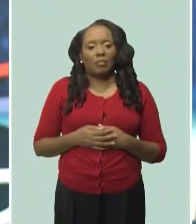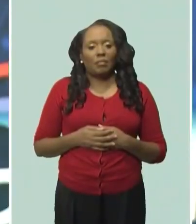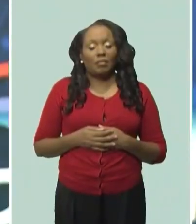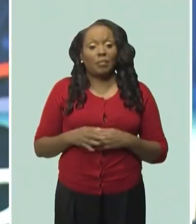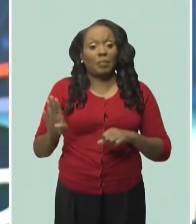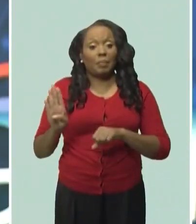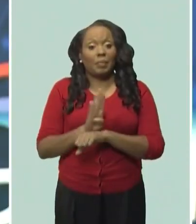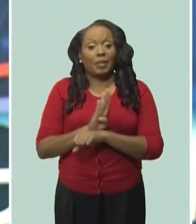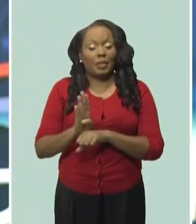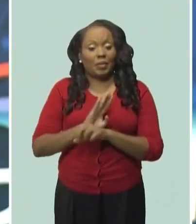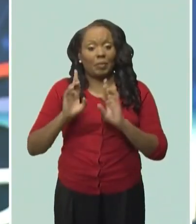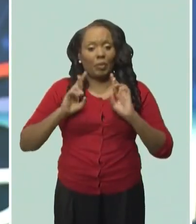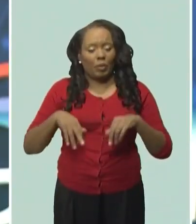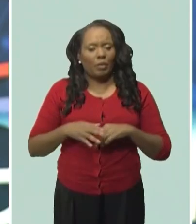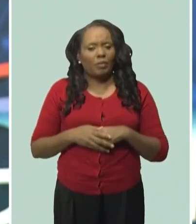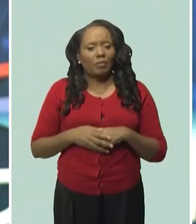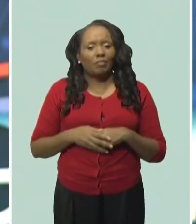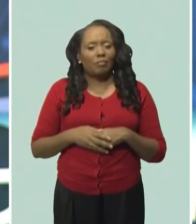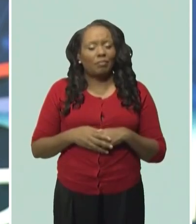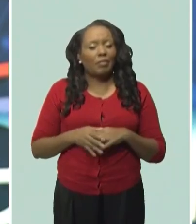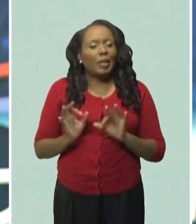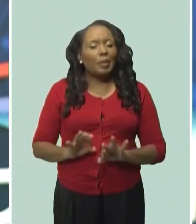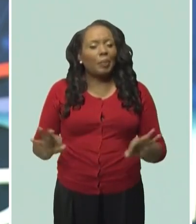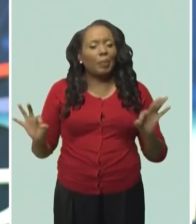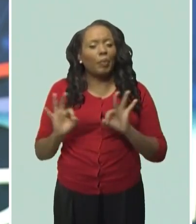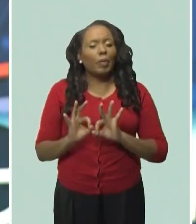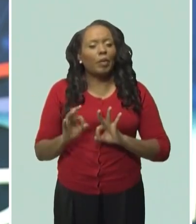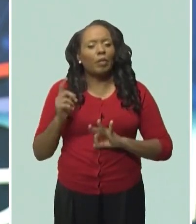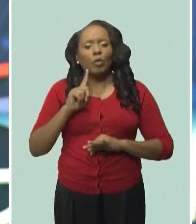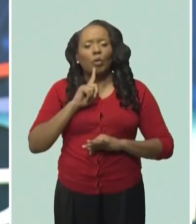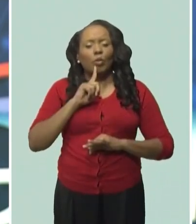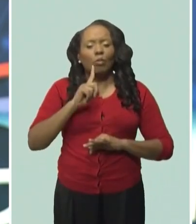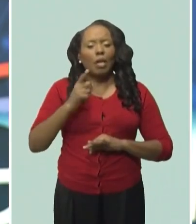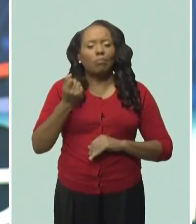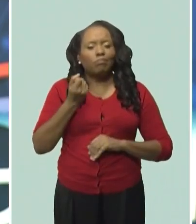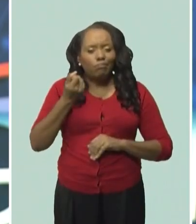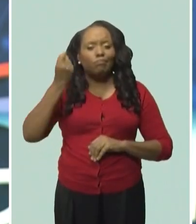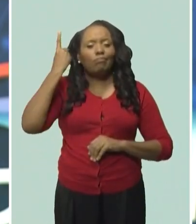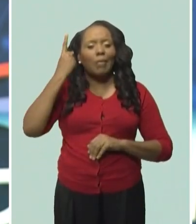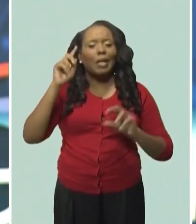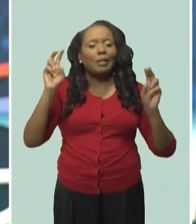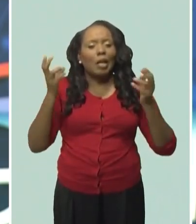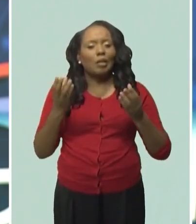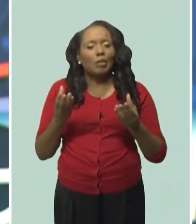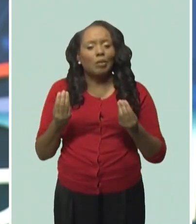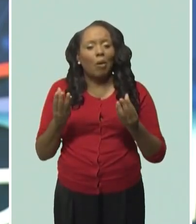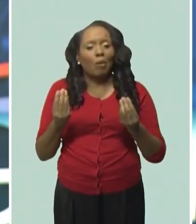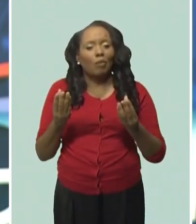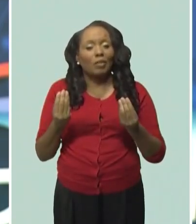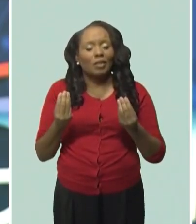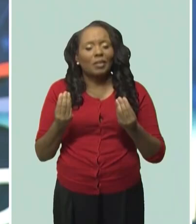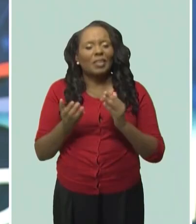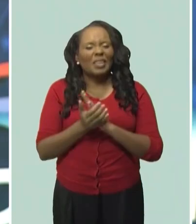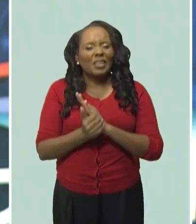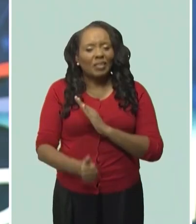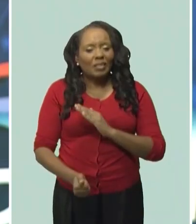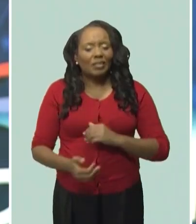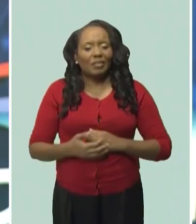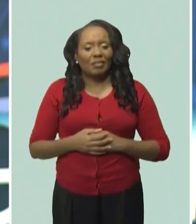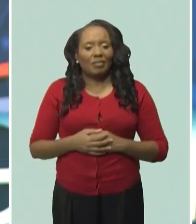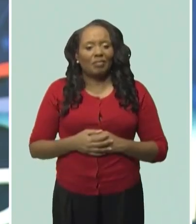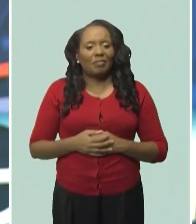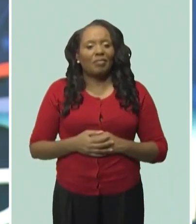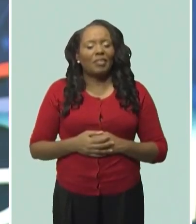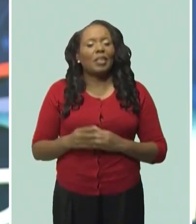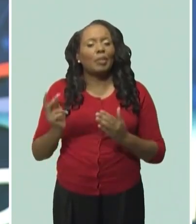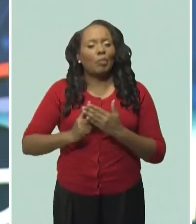In the Business Report, the importance of mastering soft skills is the focus of a program being undertaken by several students to make them better